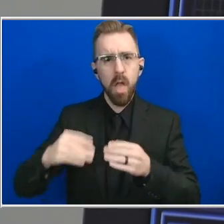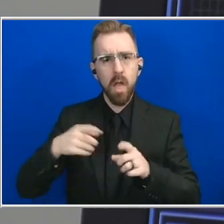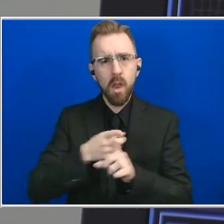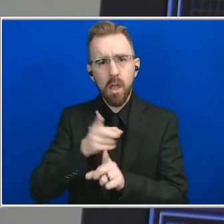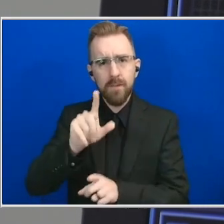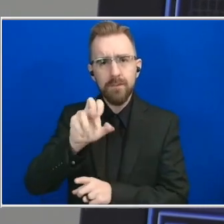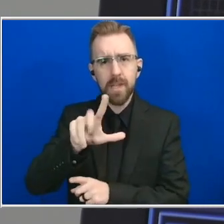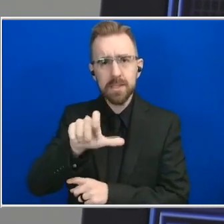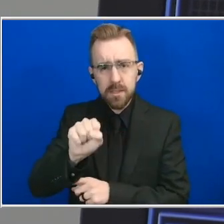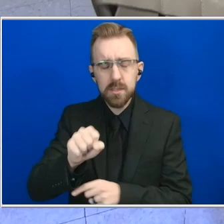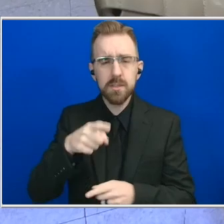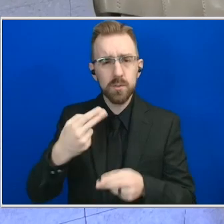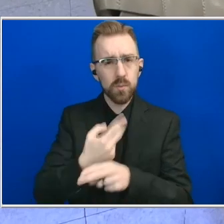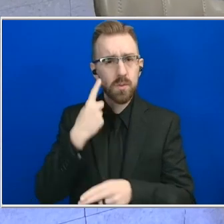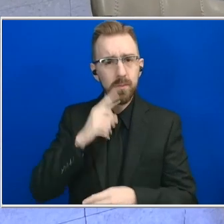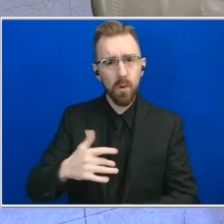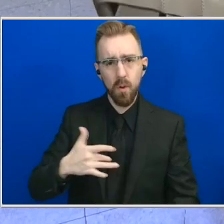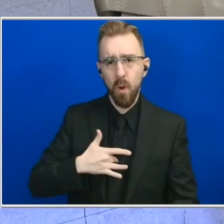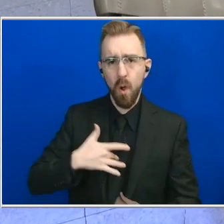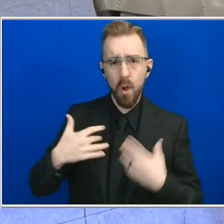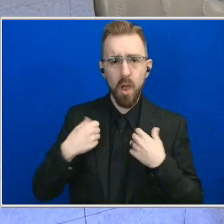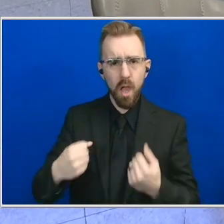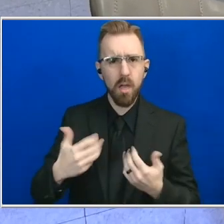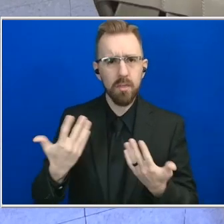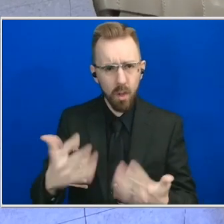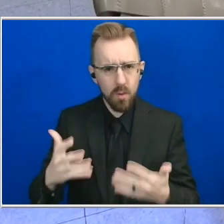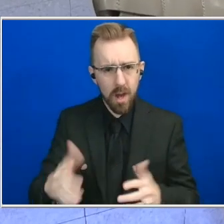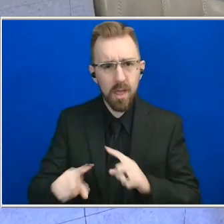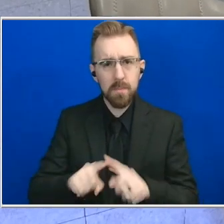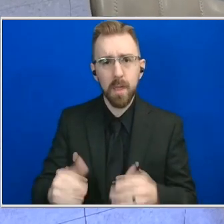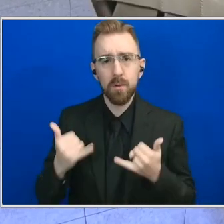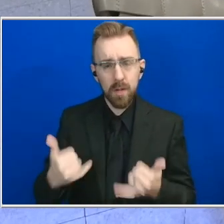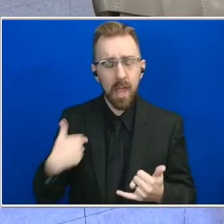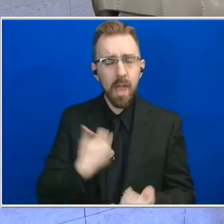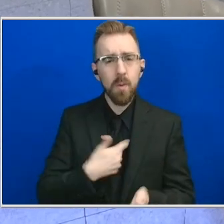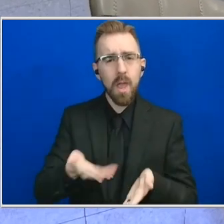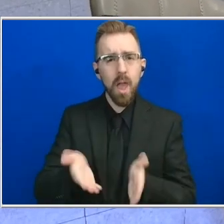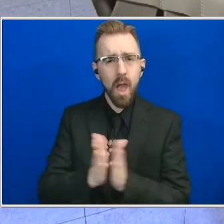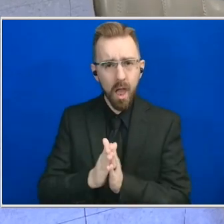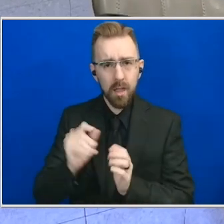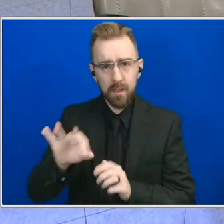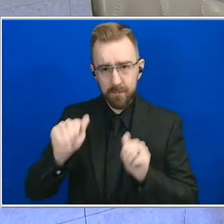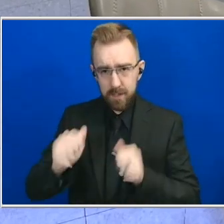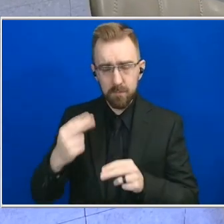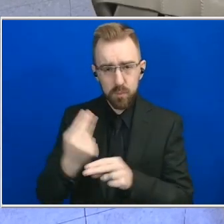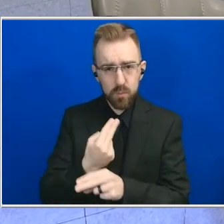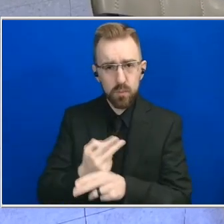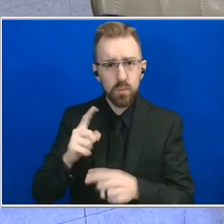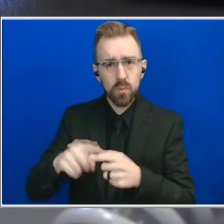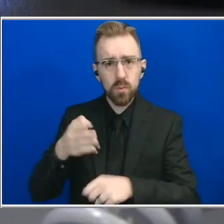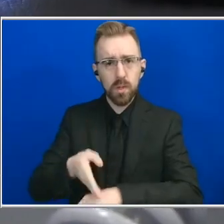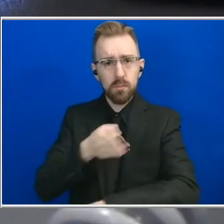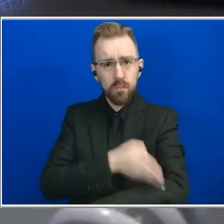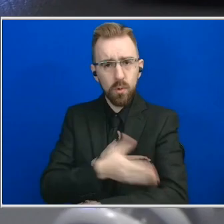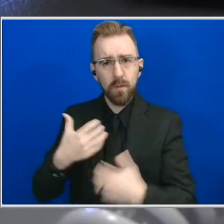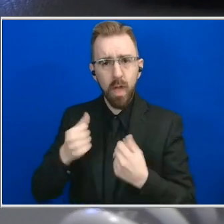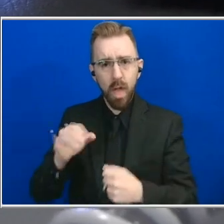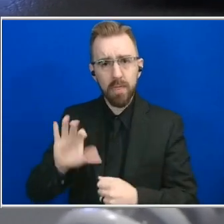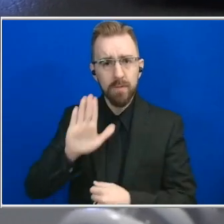for cardiovascular health, but today we're asking if it can be used to improve the health of your